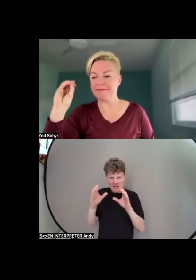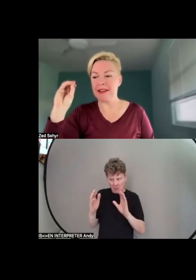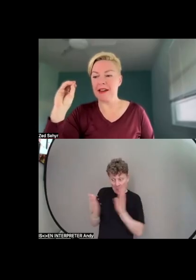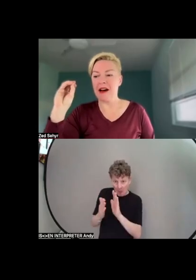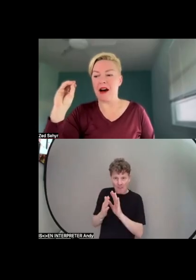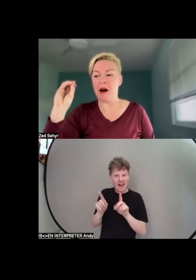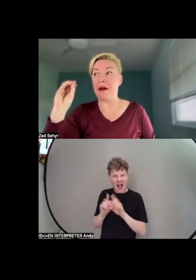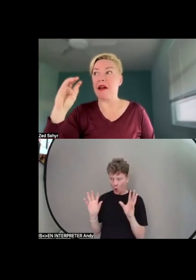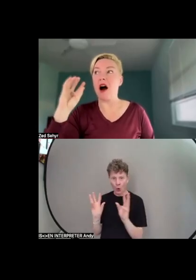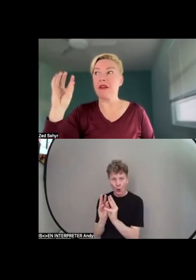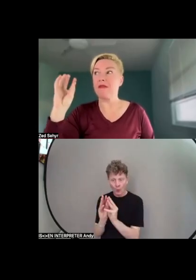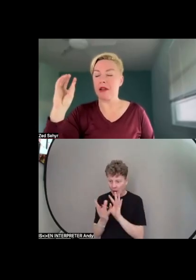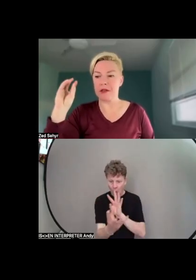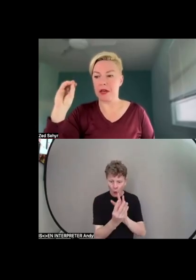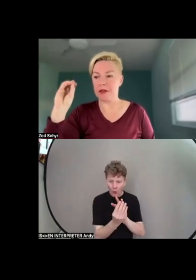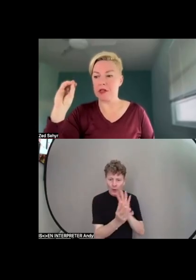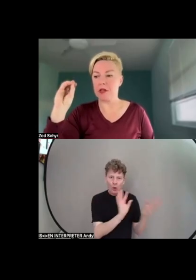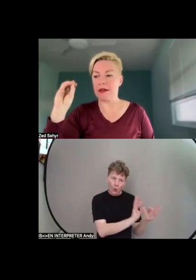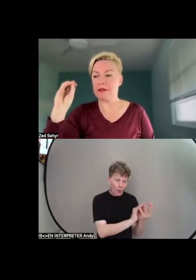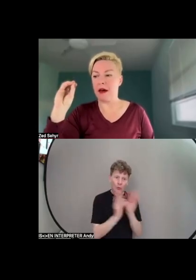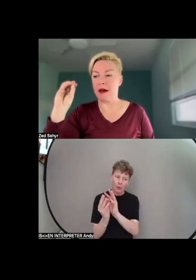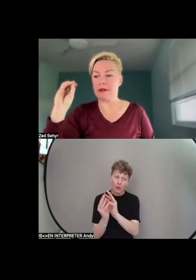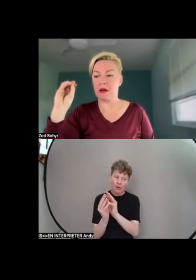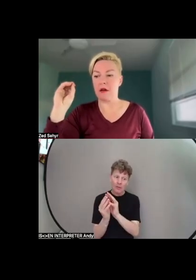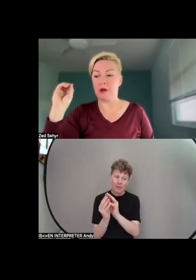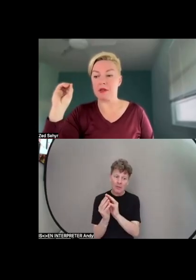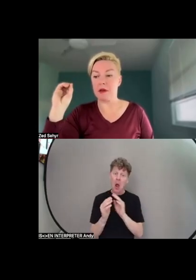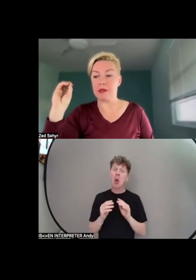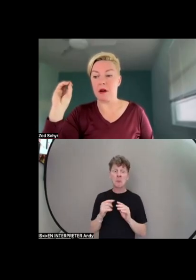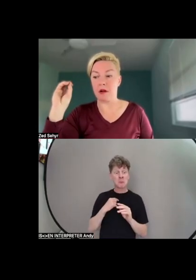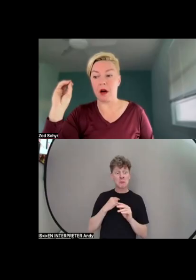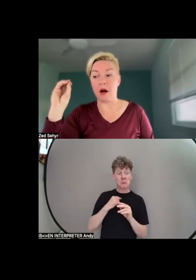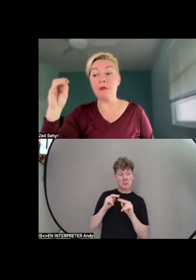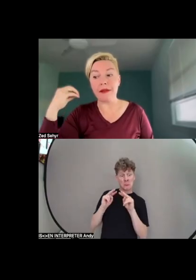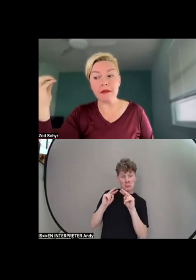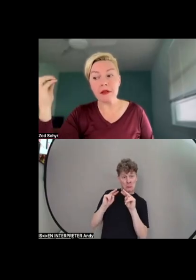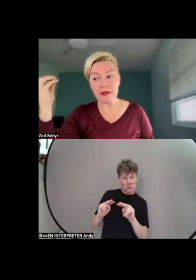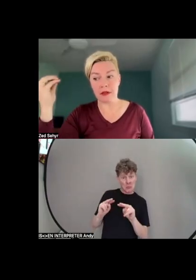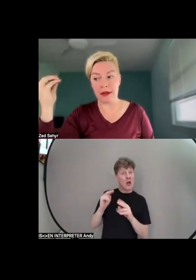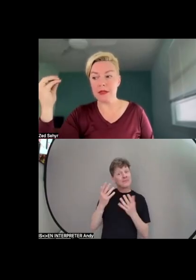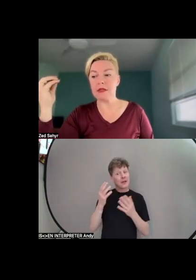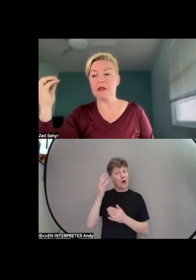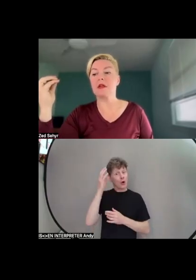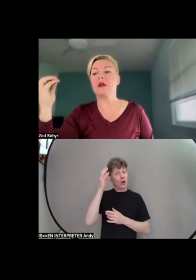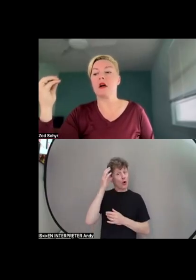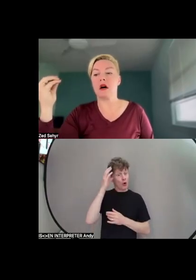are. And high values here suggest that concepts are well